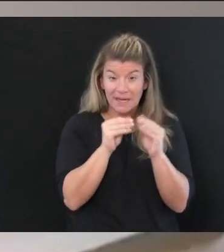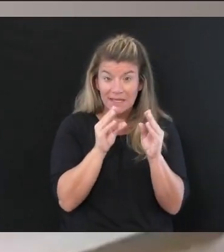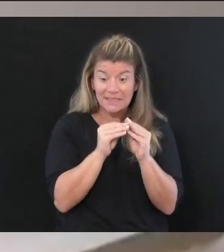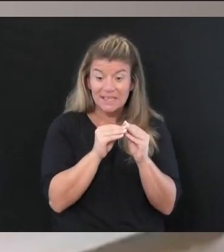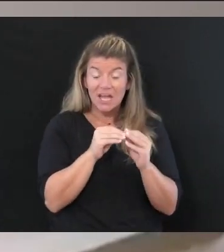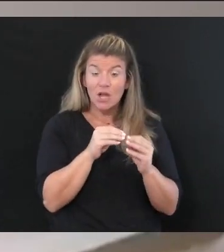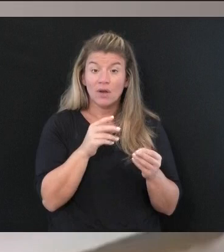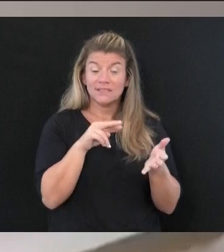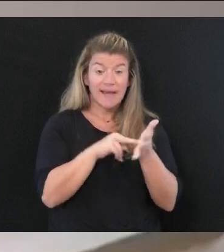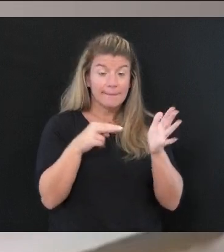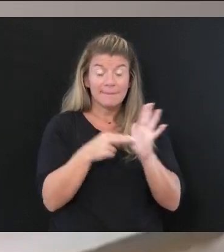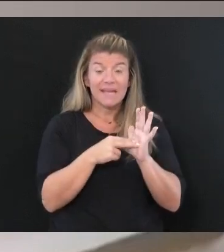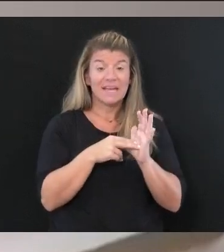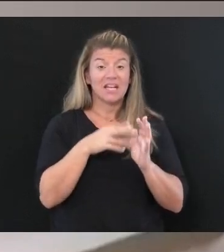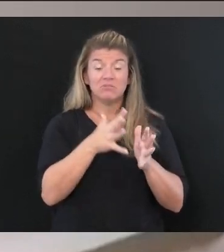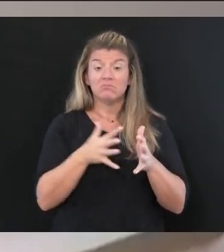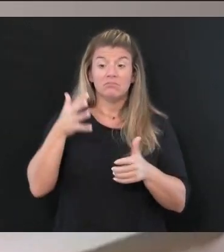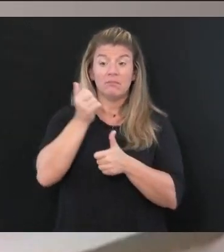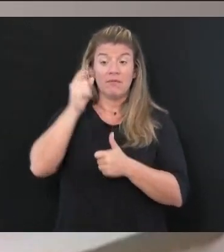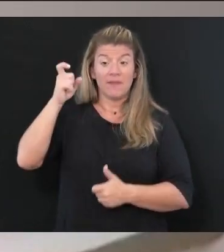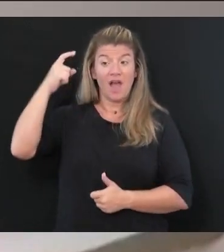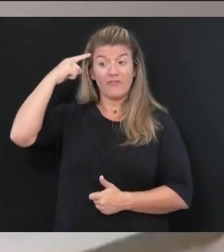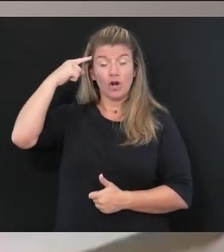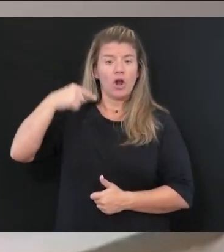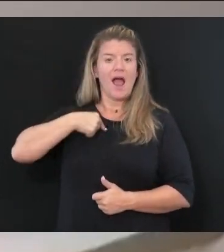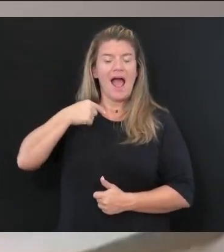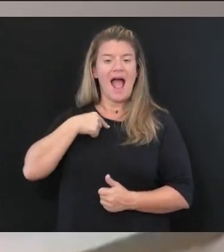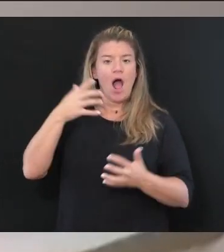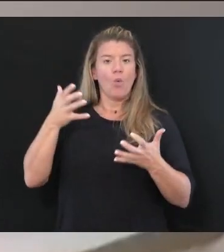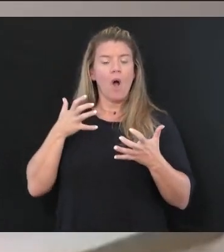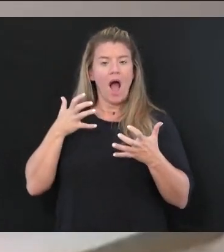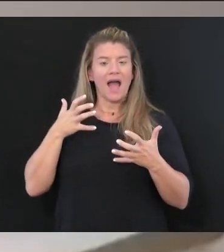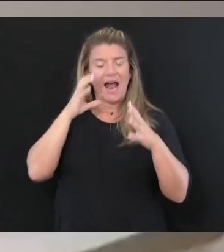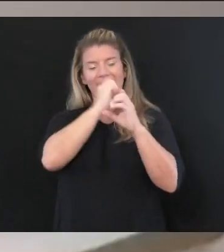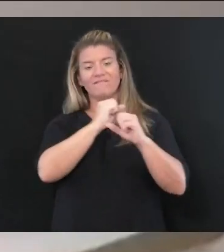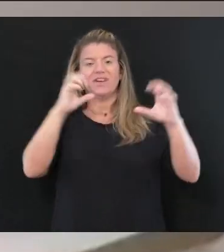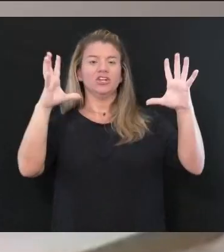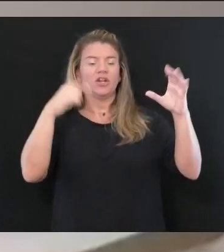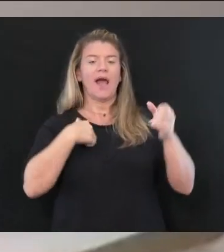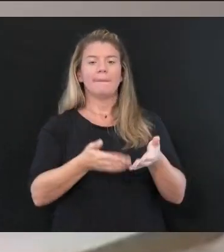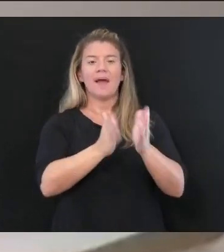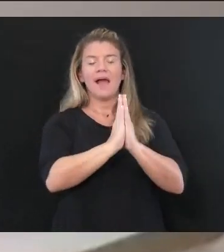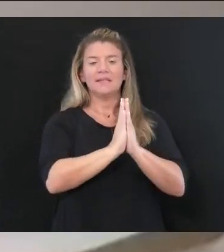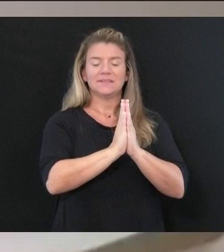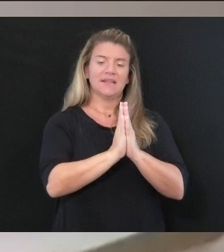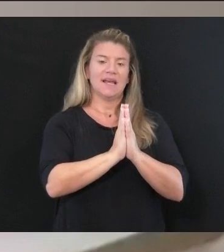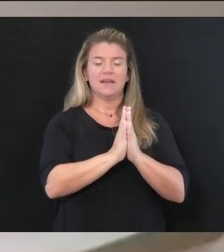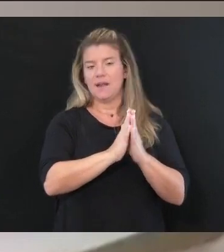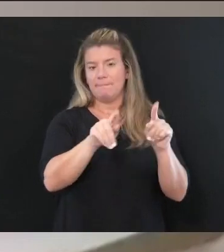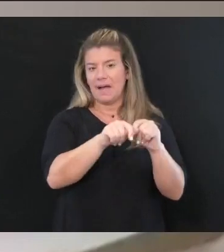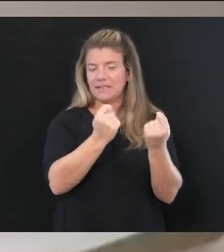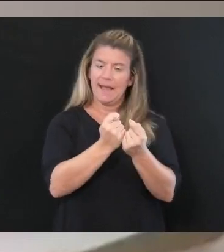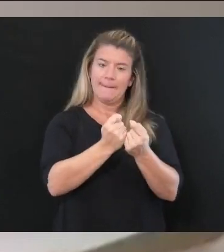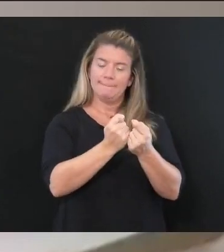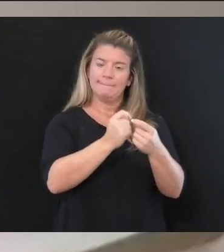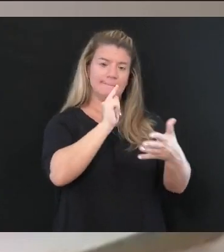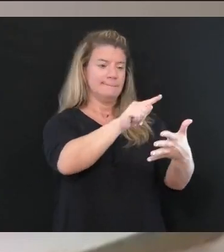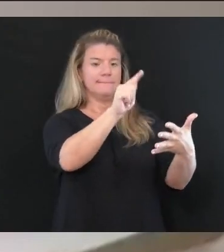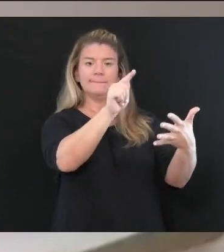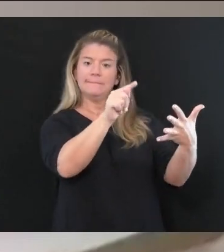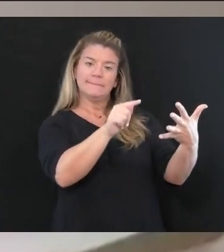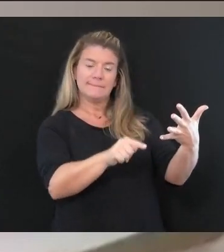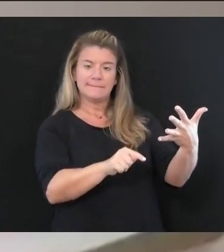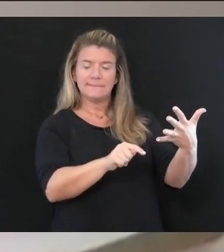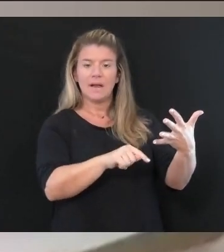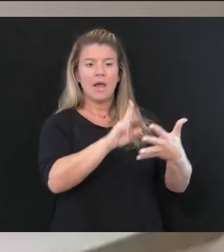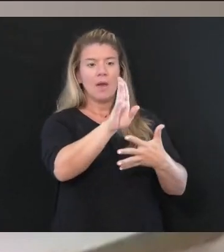chief executive saying, well, this is what I envision, asking Dr. Marsh and others, Secretary